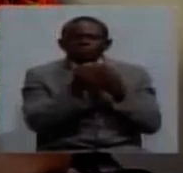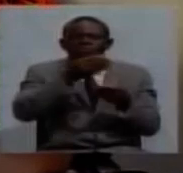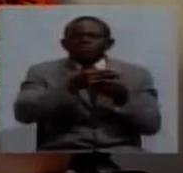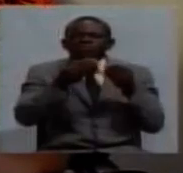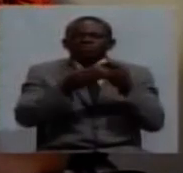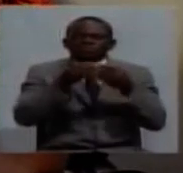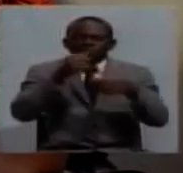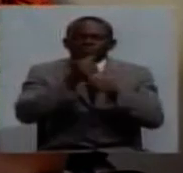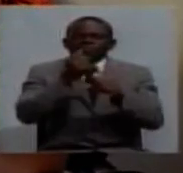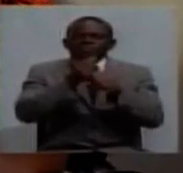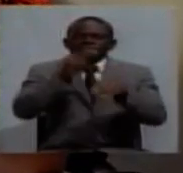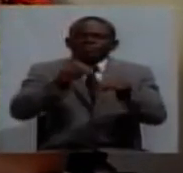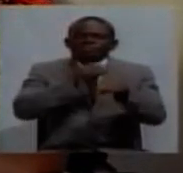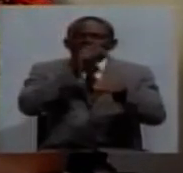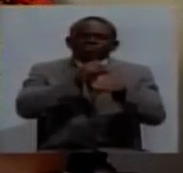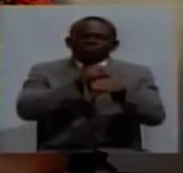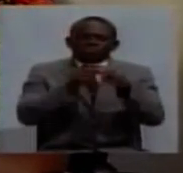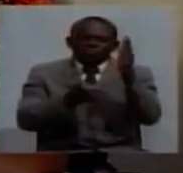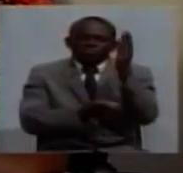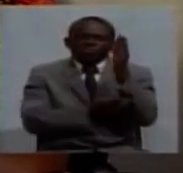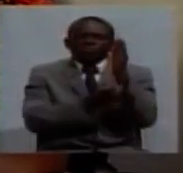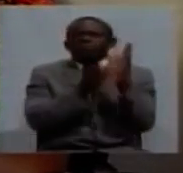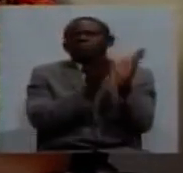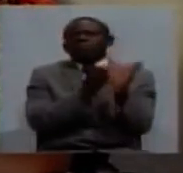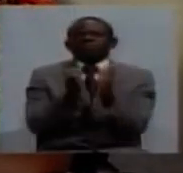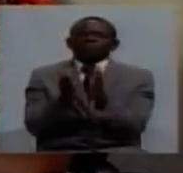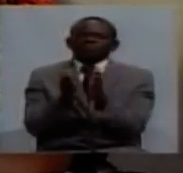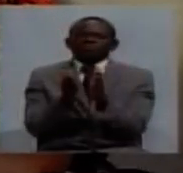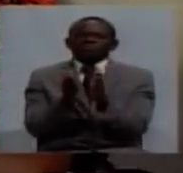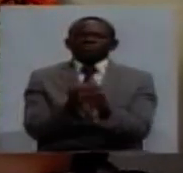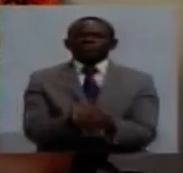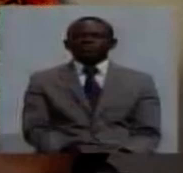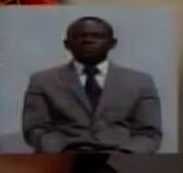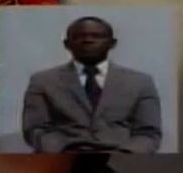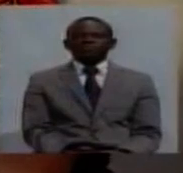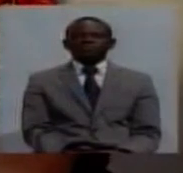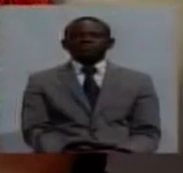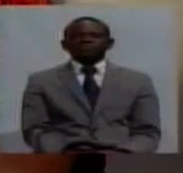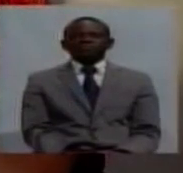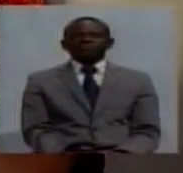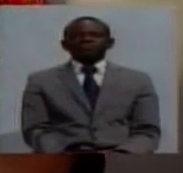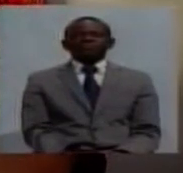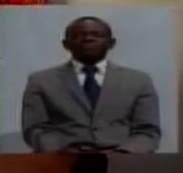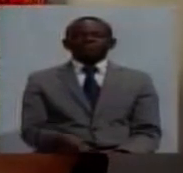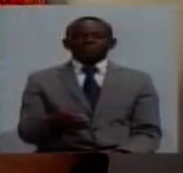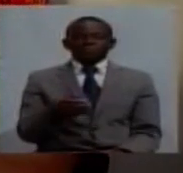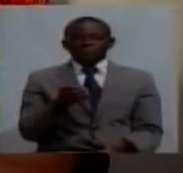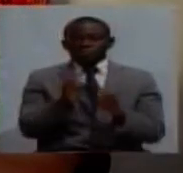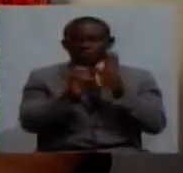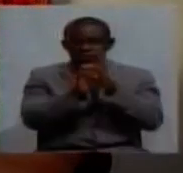the beauty, I think, about this is owning the process. Right. Because if I have done an analysis of my